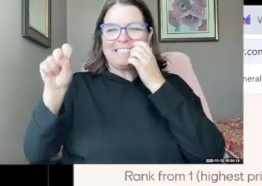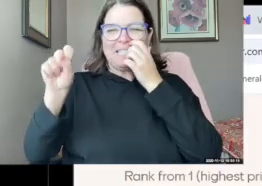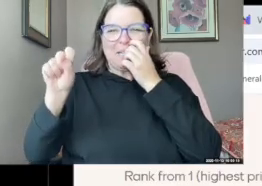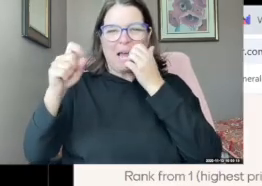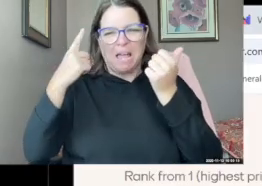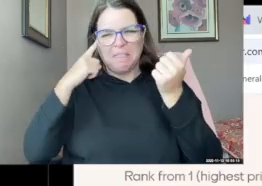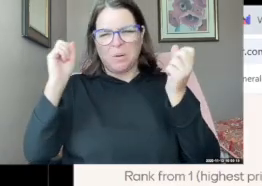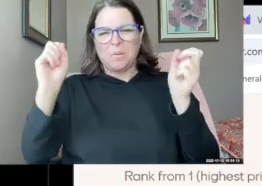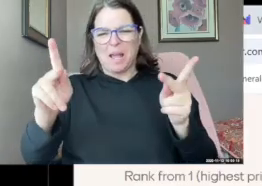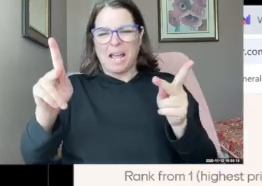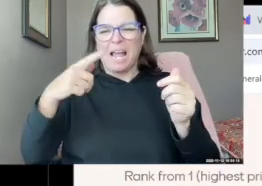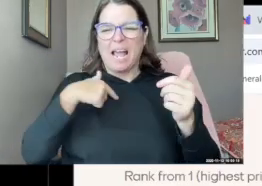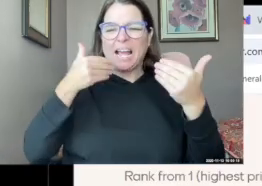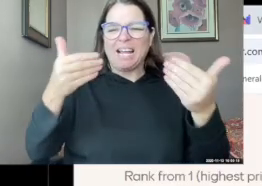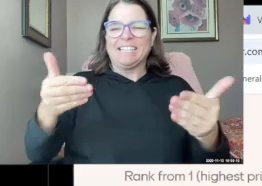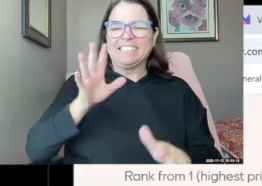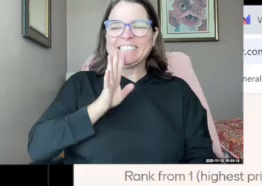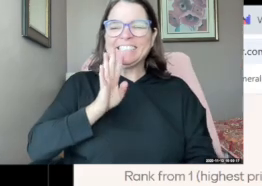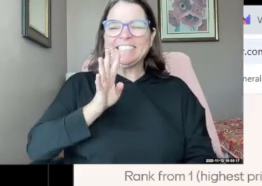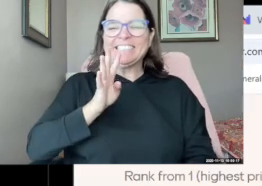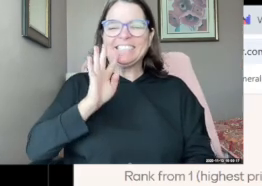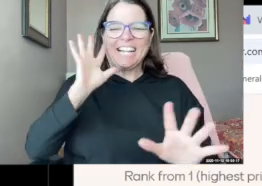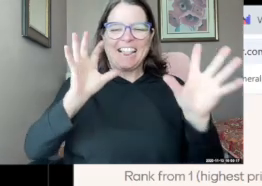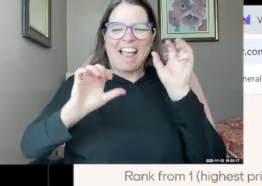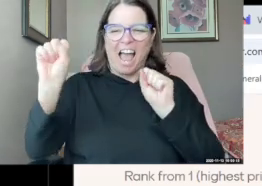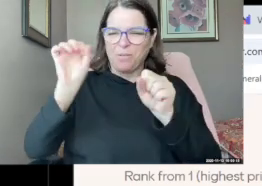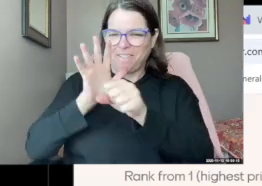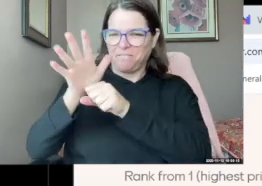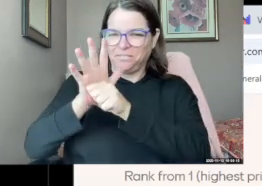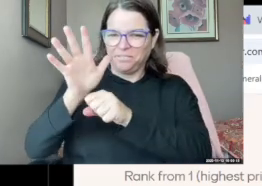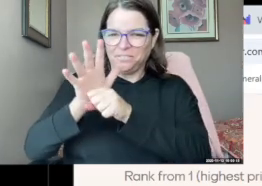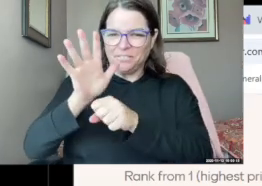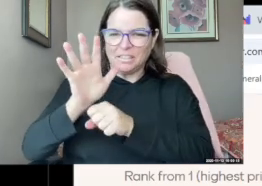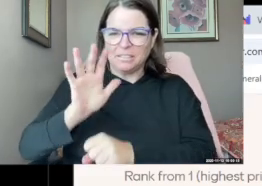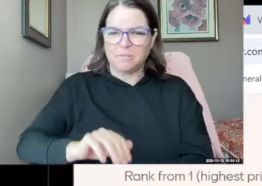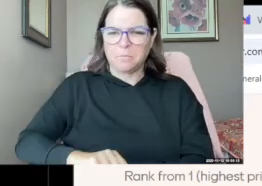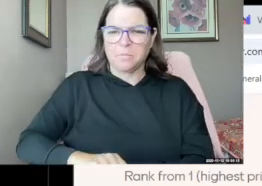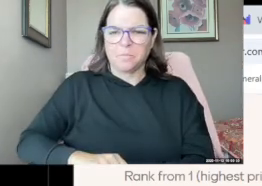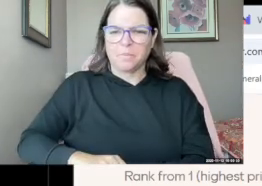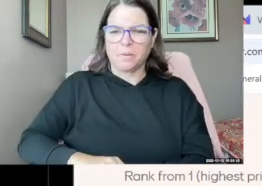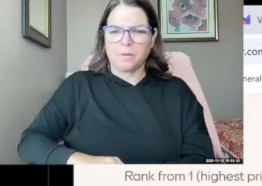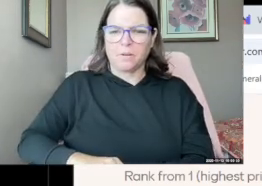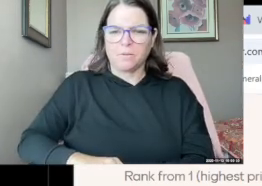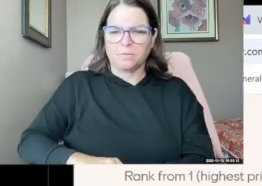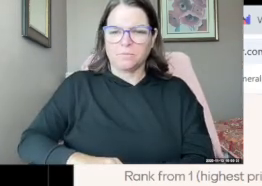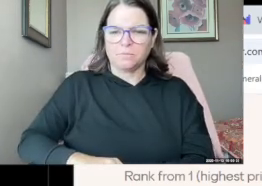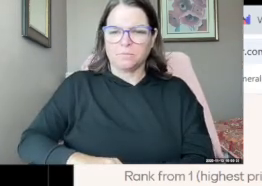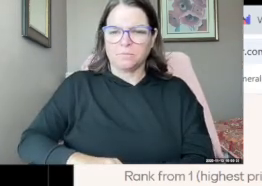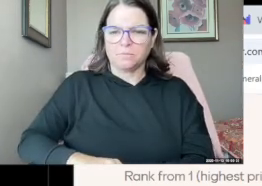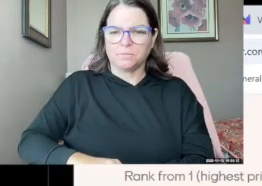Can folks hear me? Okay. I don't know. I'm just going to talk